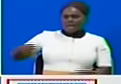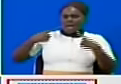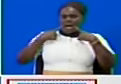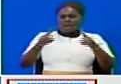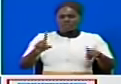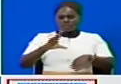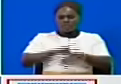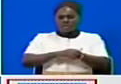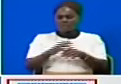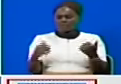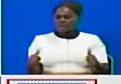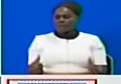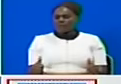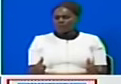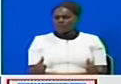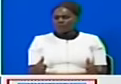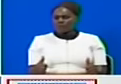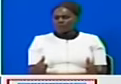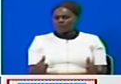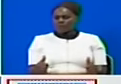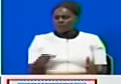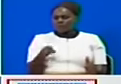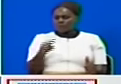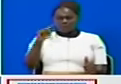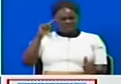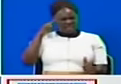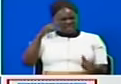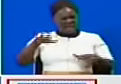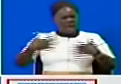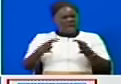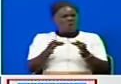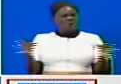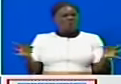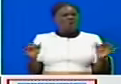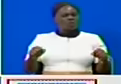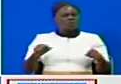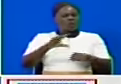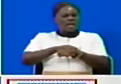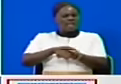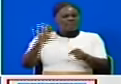two constituencies. How long do you feel like it is going to take tonight so that we get the results?